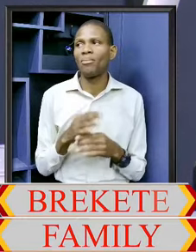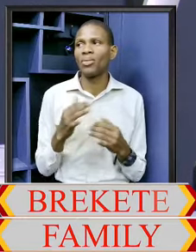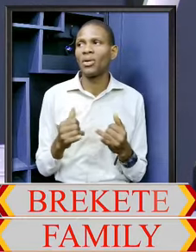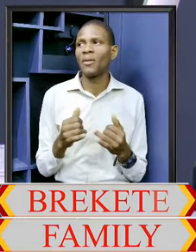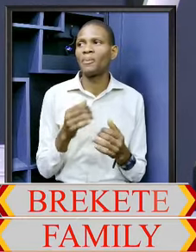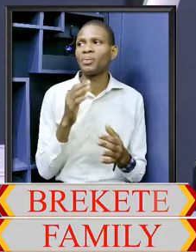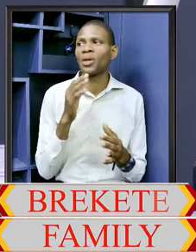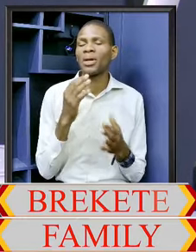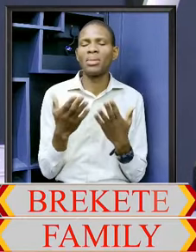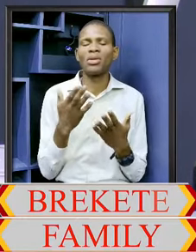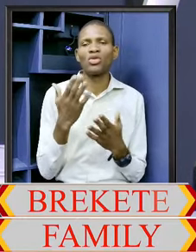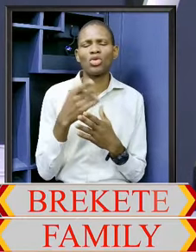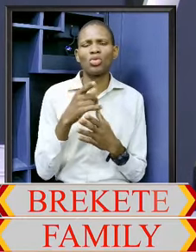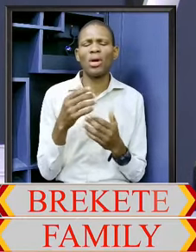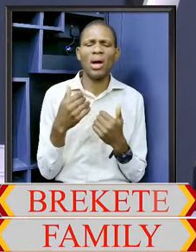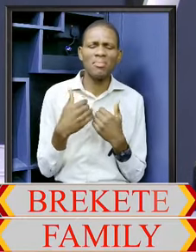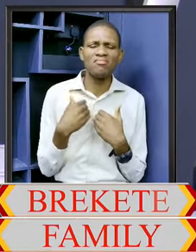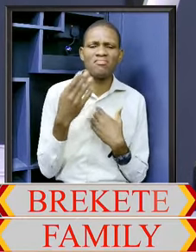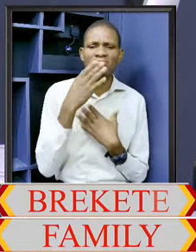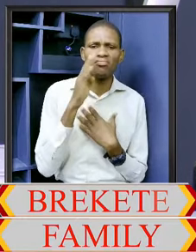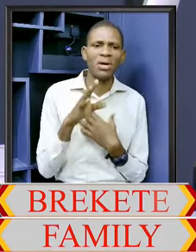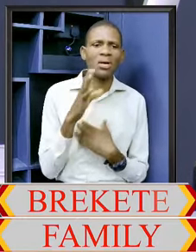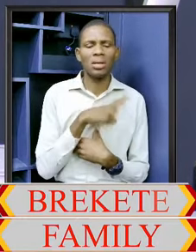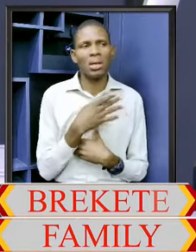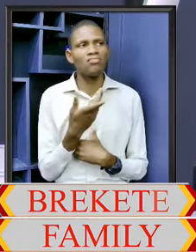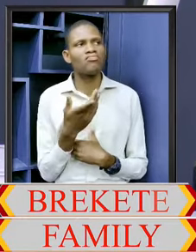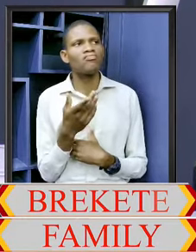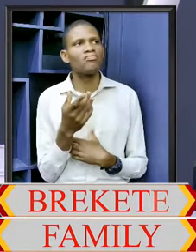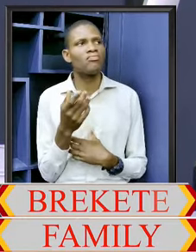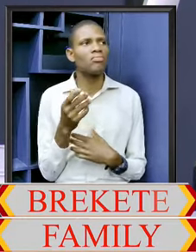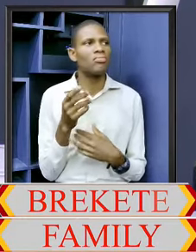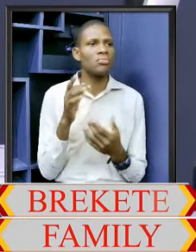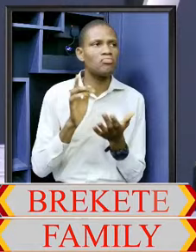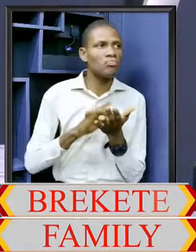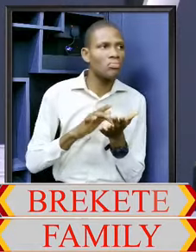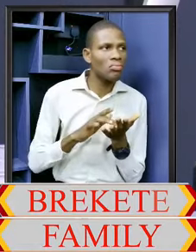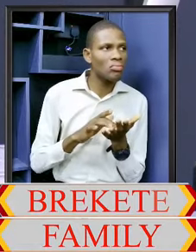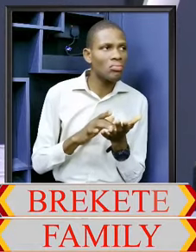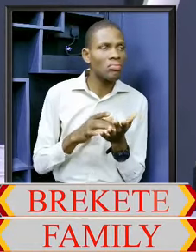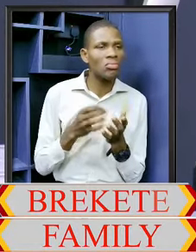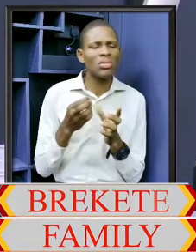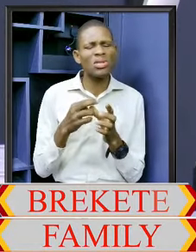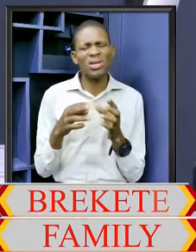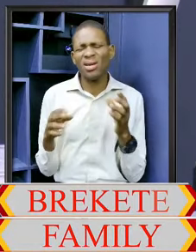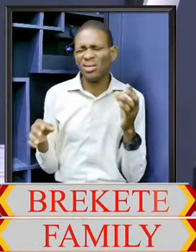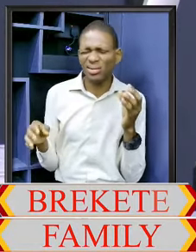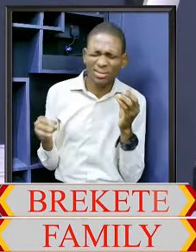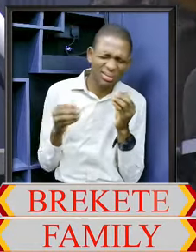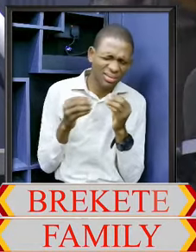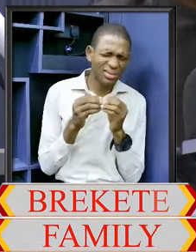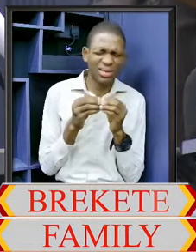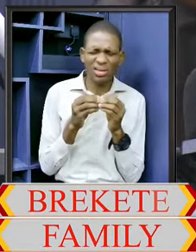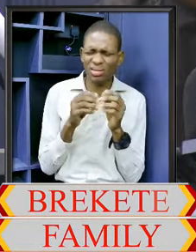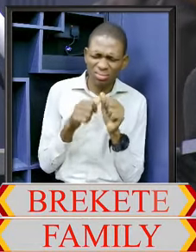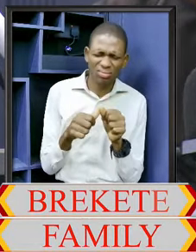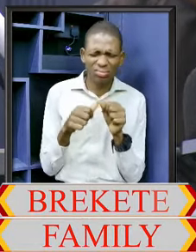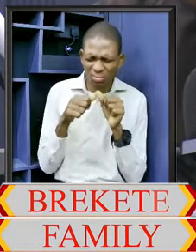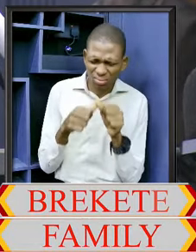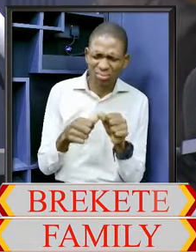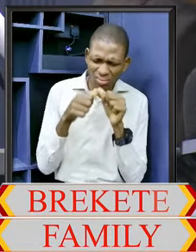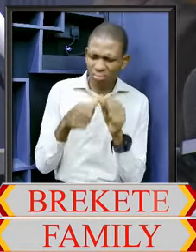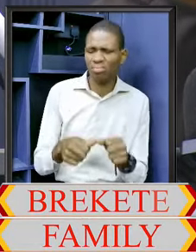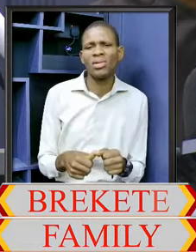he get bad character. Some, if he be drug. Some, if he be addiction. Some, if he be different things where you know